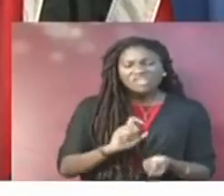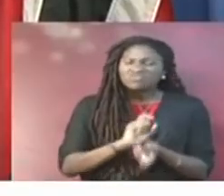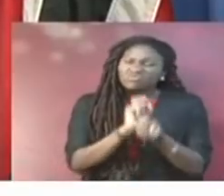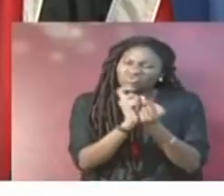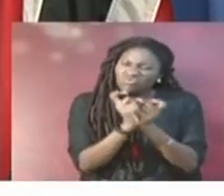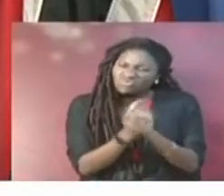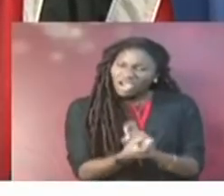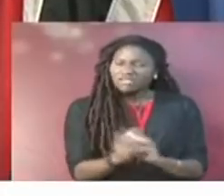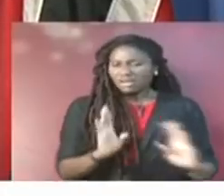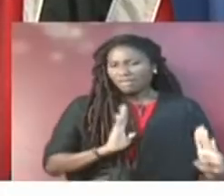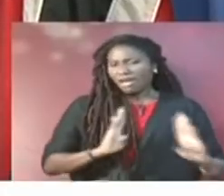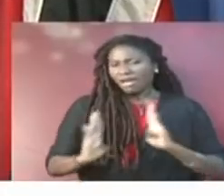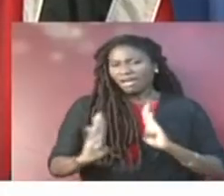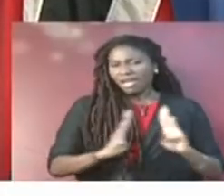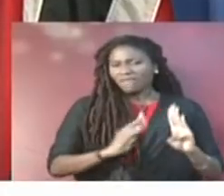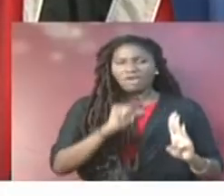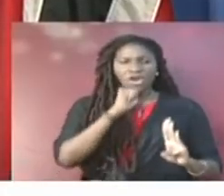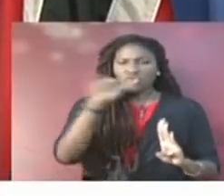done,